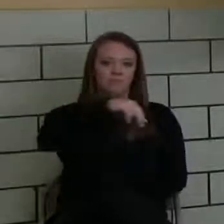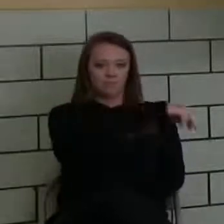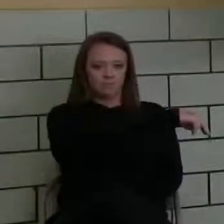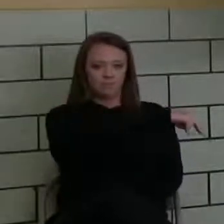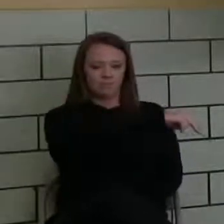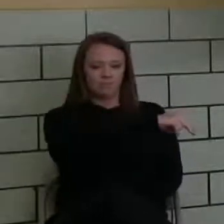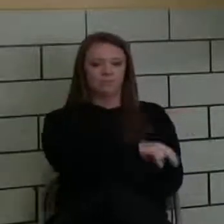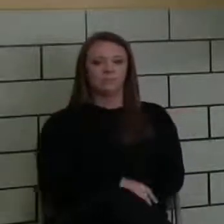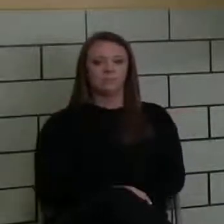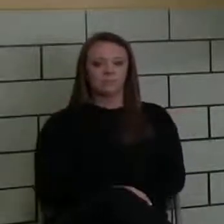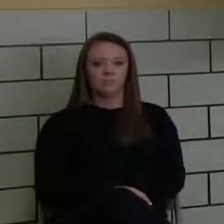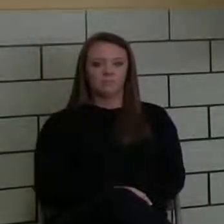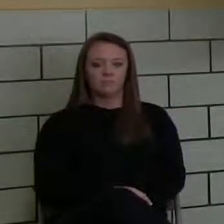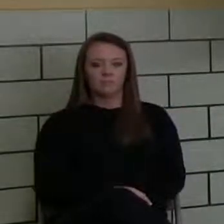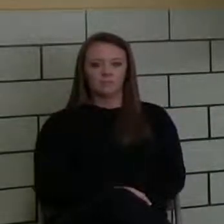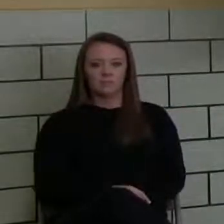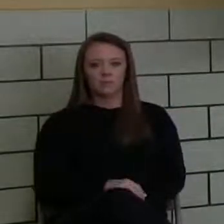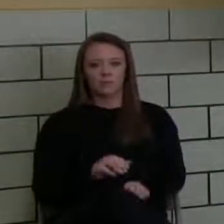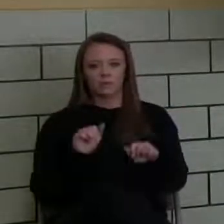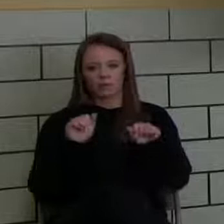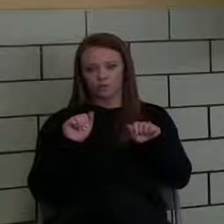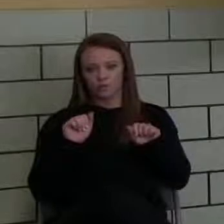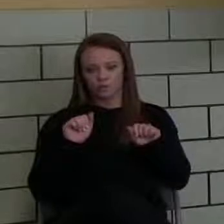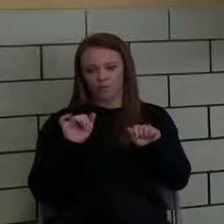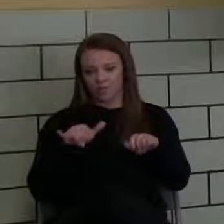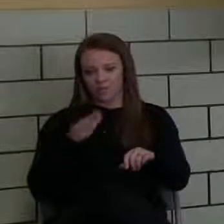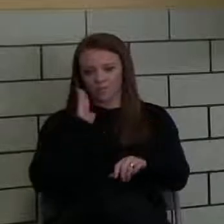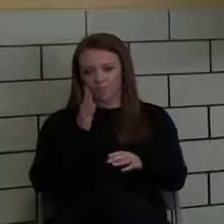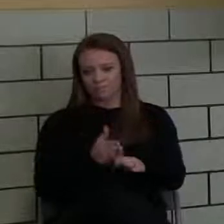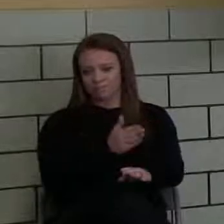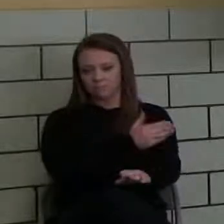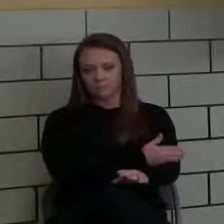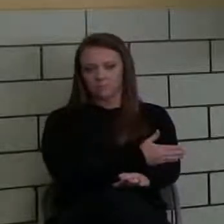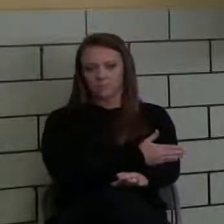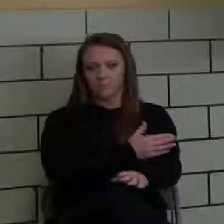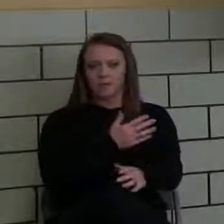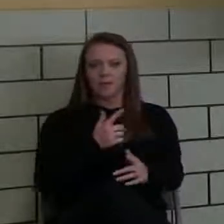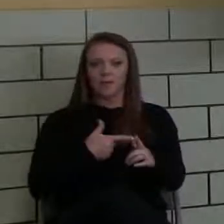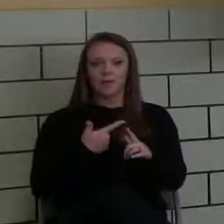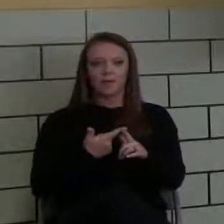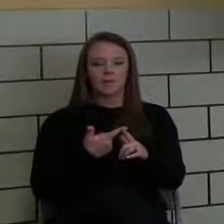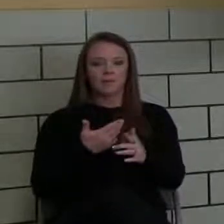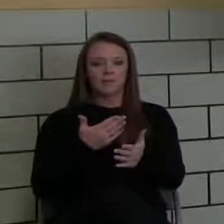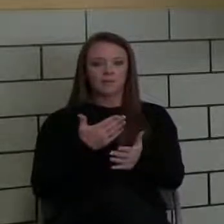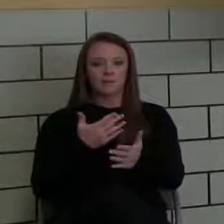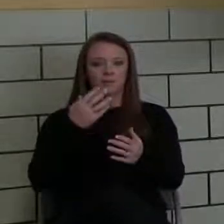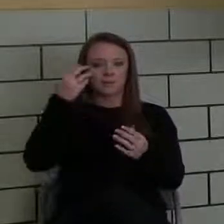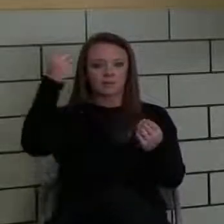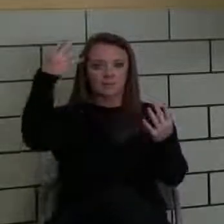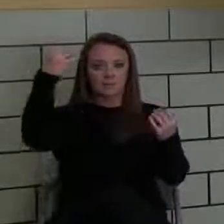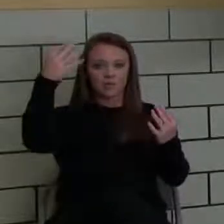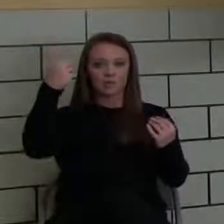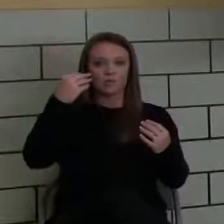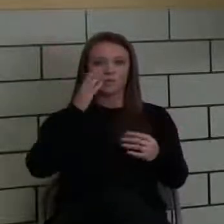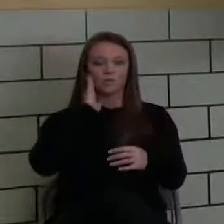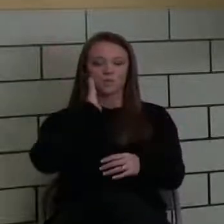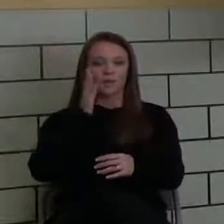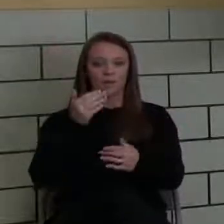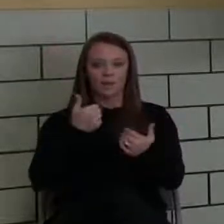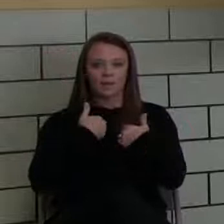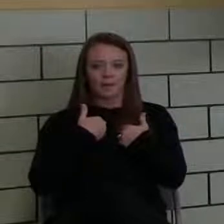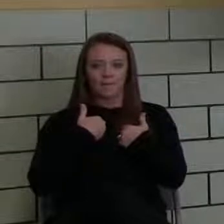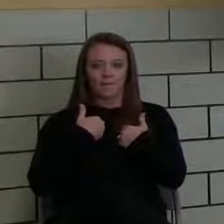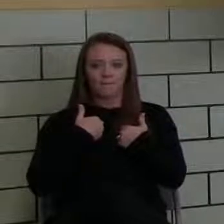you can get that start, and then there's some tricks we do with the signals to do pedestrian lead times. So during the all